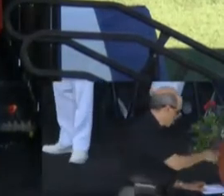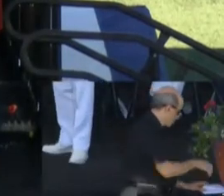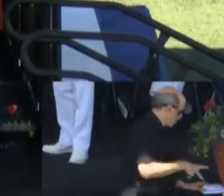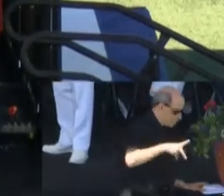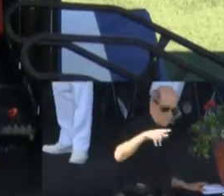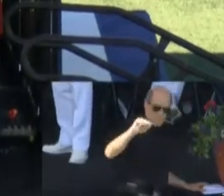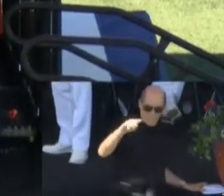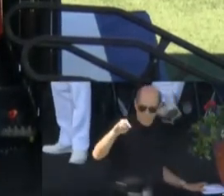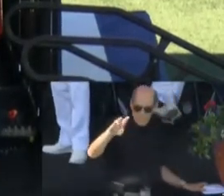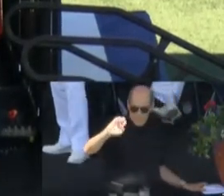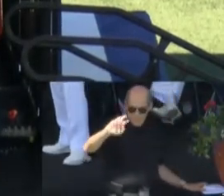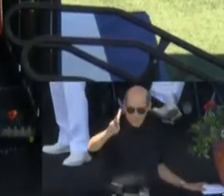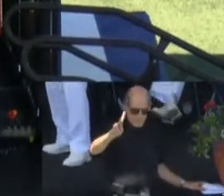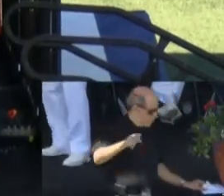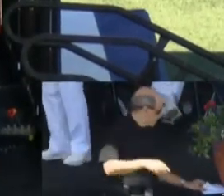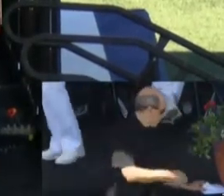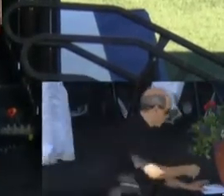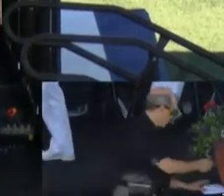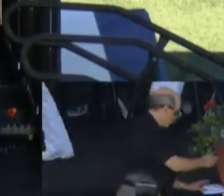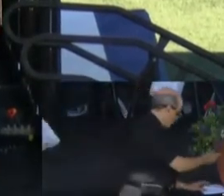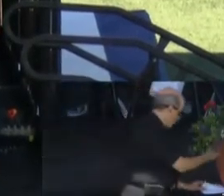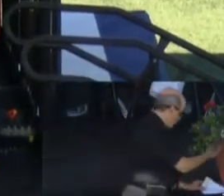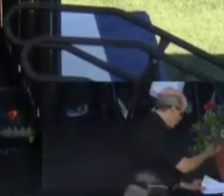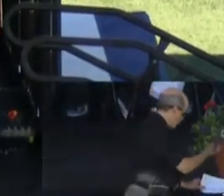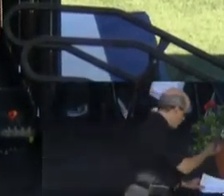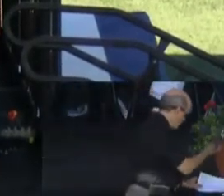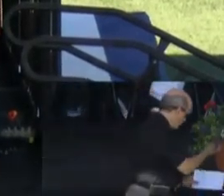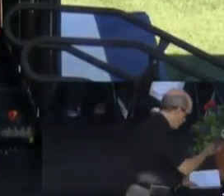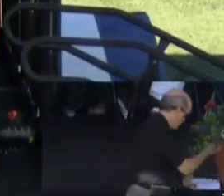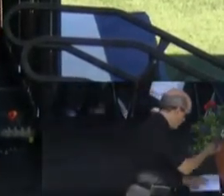Patrick Christopher Hegarty III.